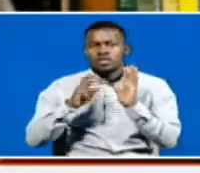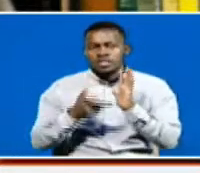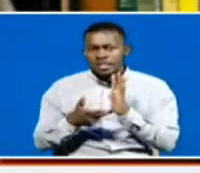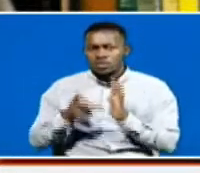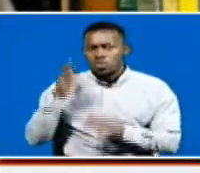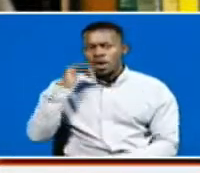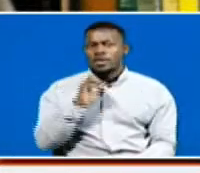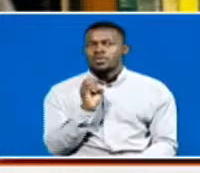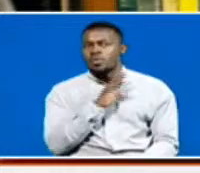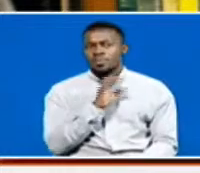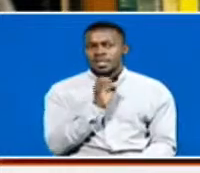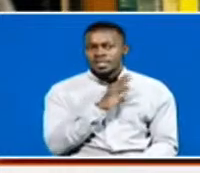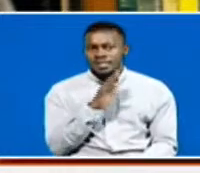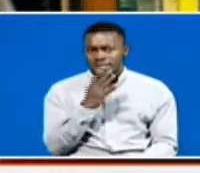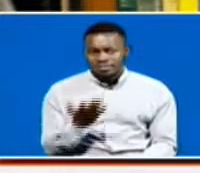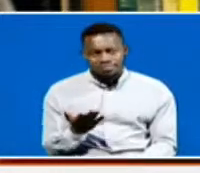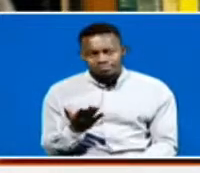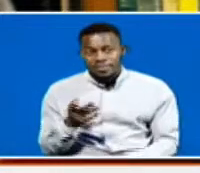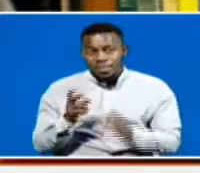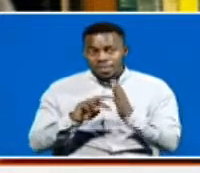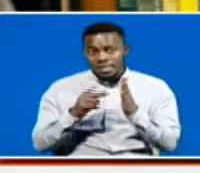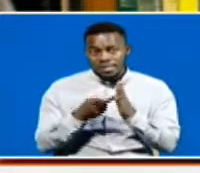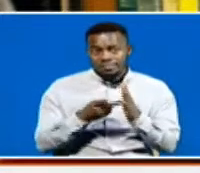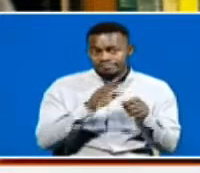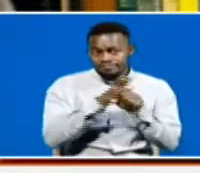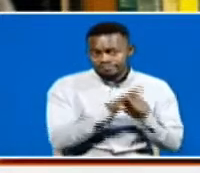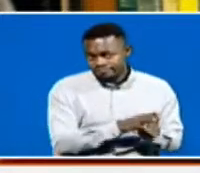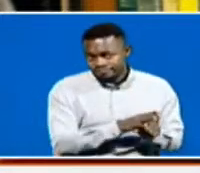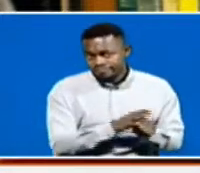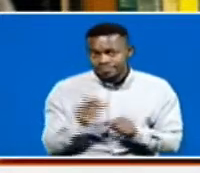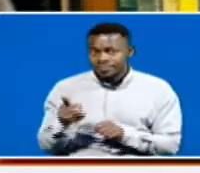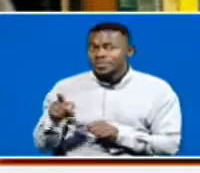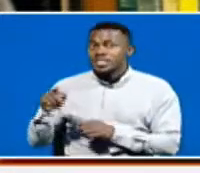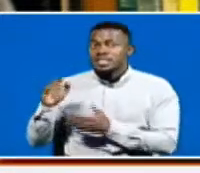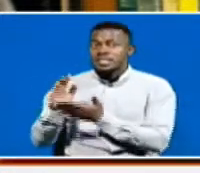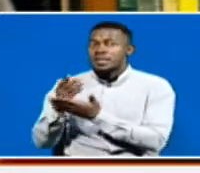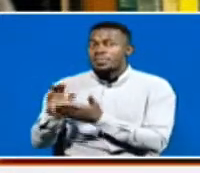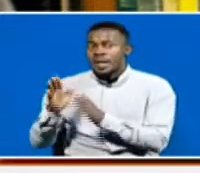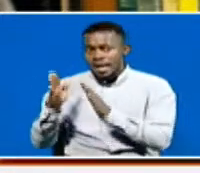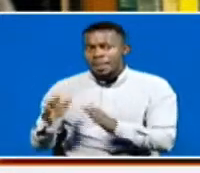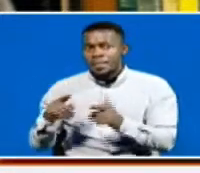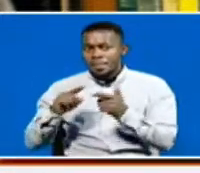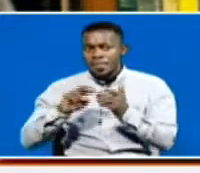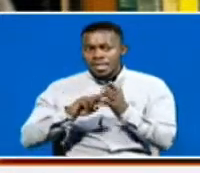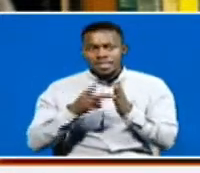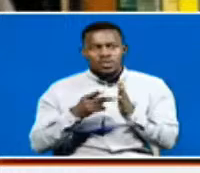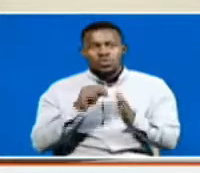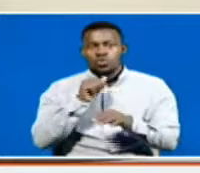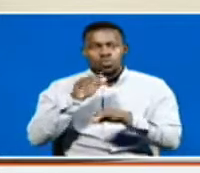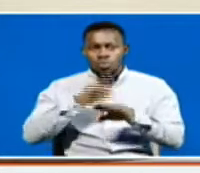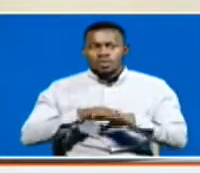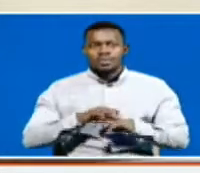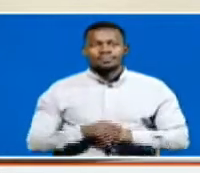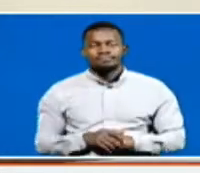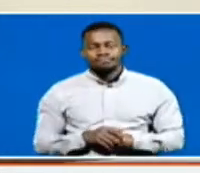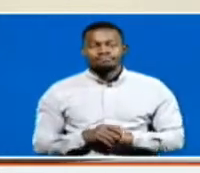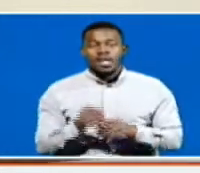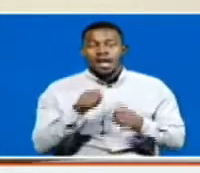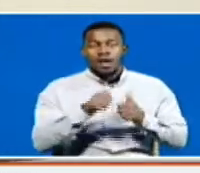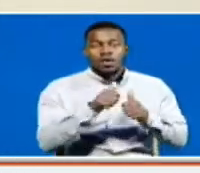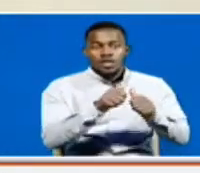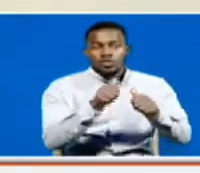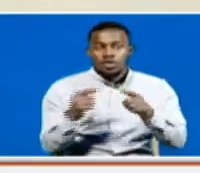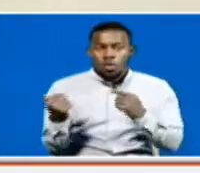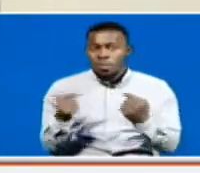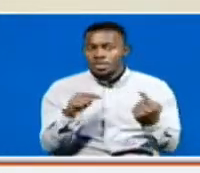And this is one of the major risks, that threat or termination of contract is the biggest fear for the suppliers. According to the